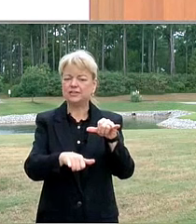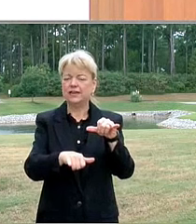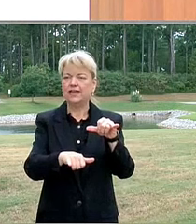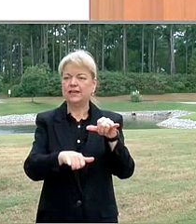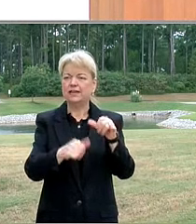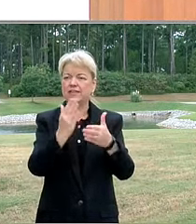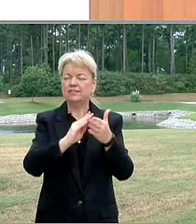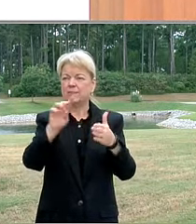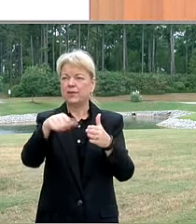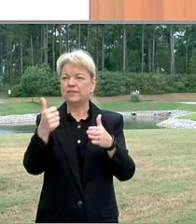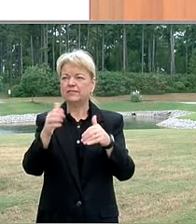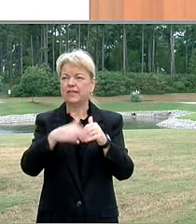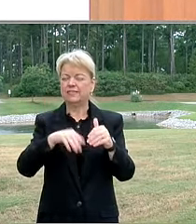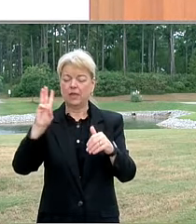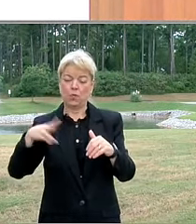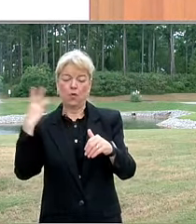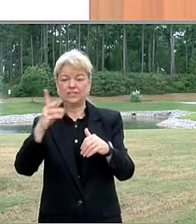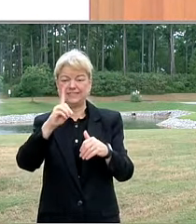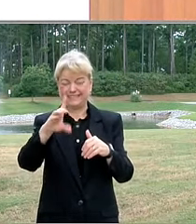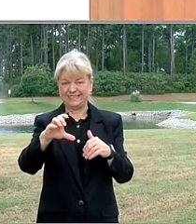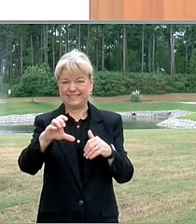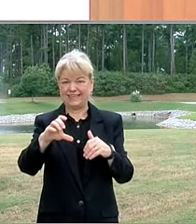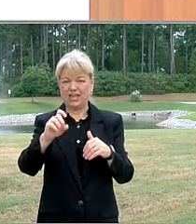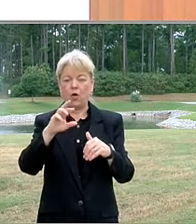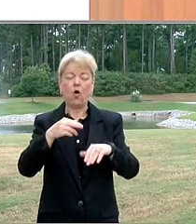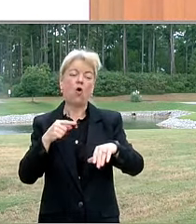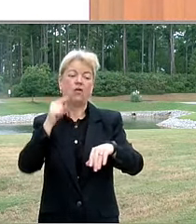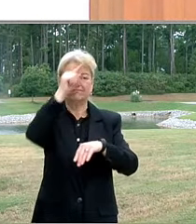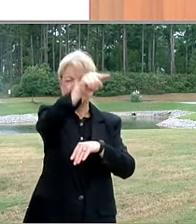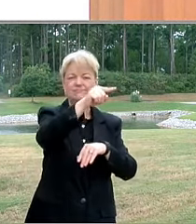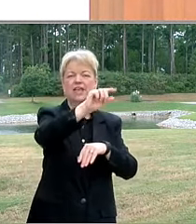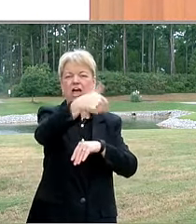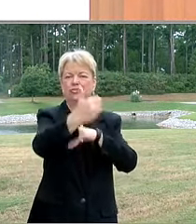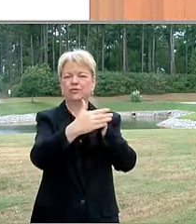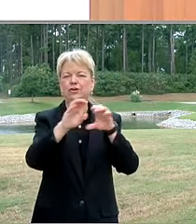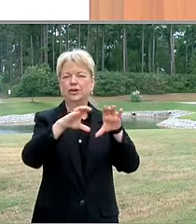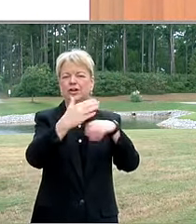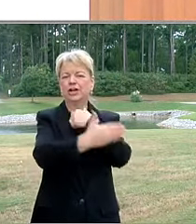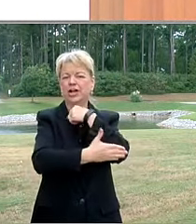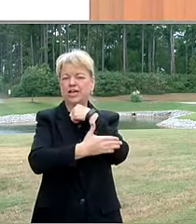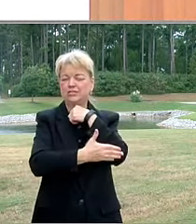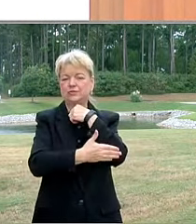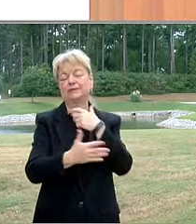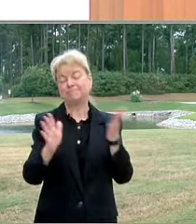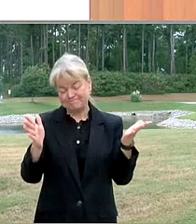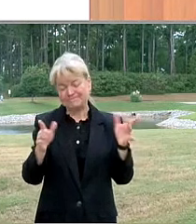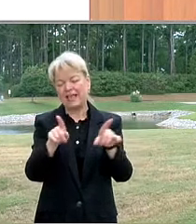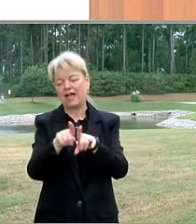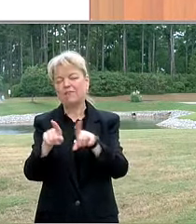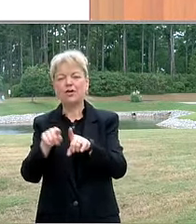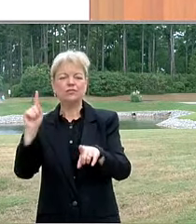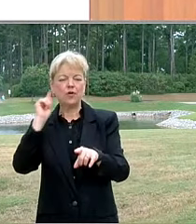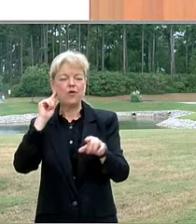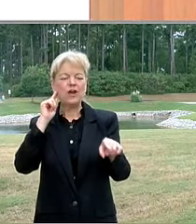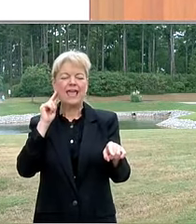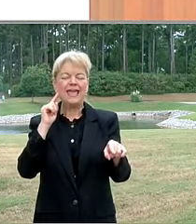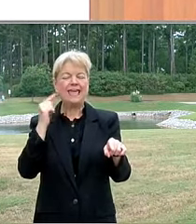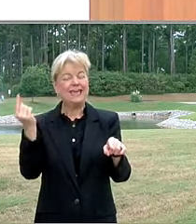they've been stationed somewhere else other than Washington, D.C. or overseas. Now, I've also heard that Alan has already